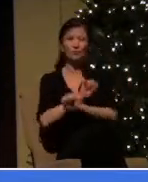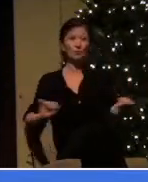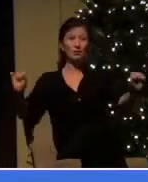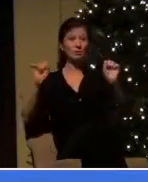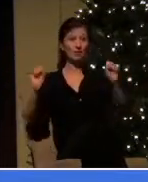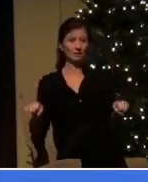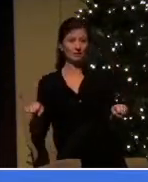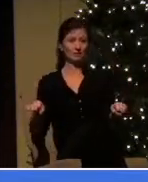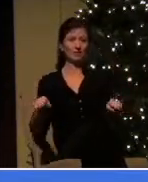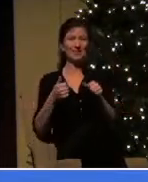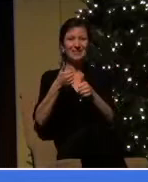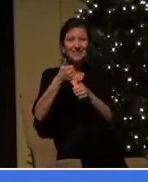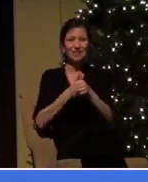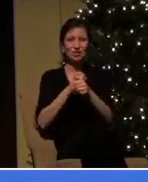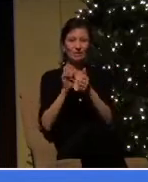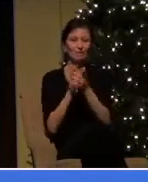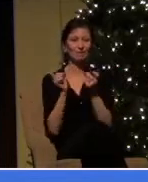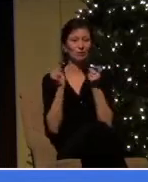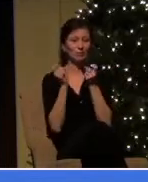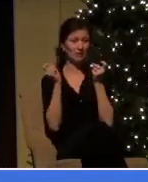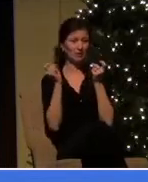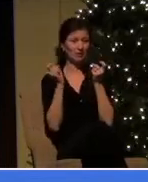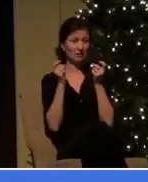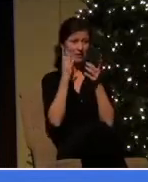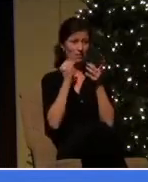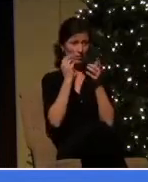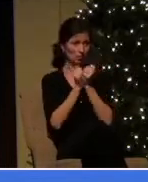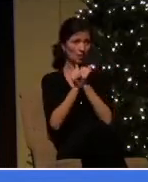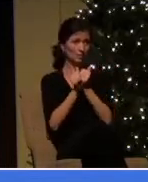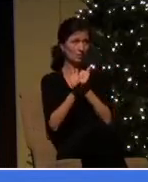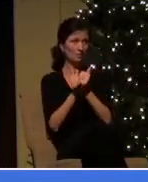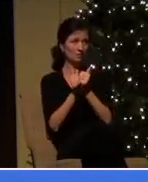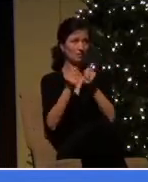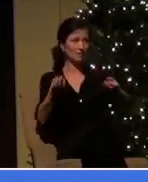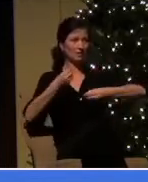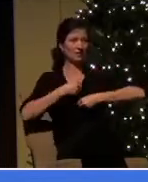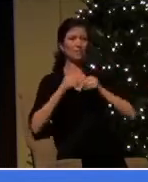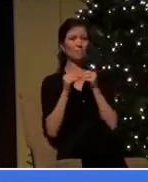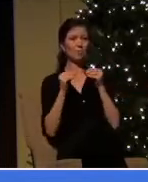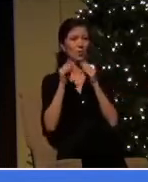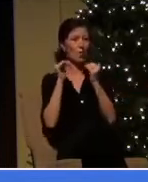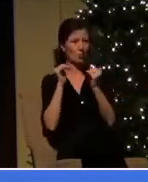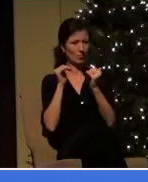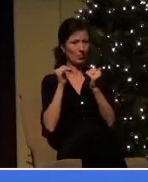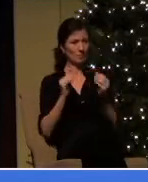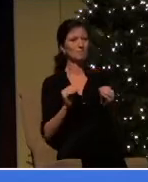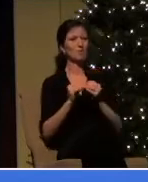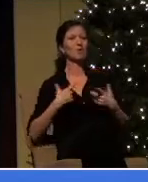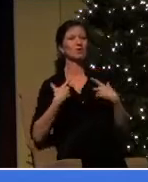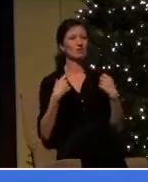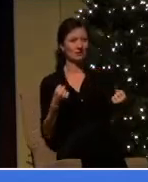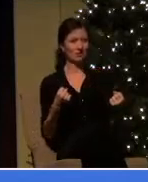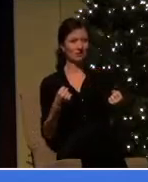every little victory that we experience together will give us more hope and courage that the work that God has begun to